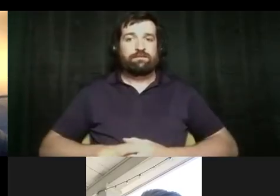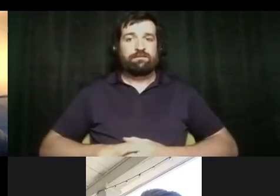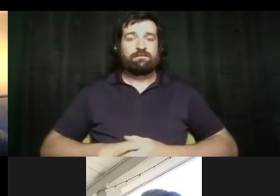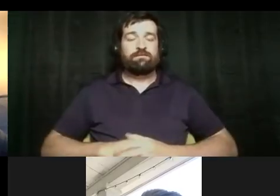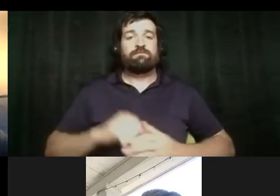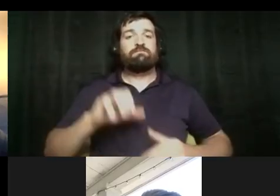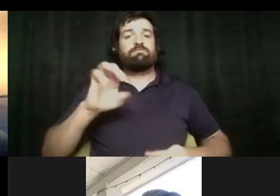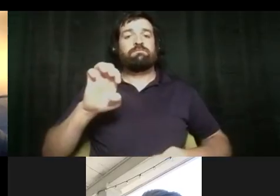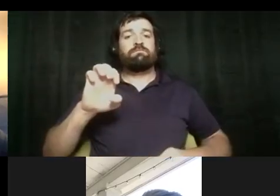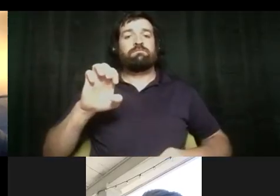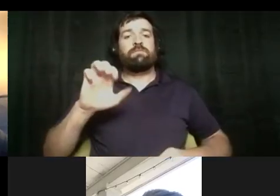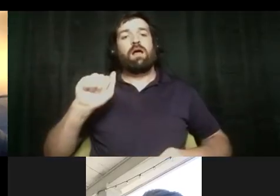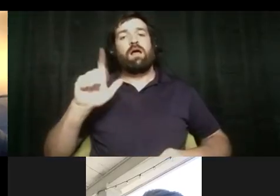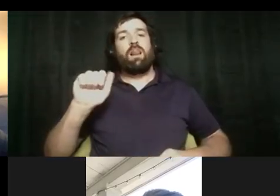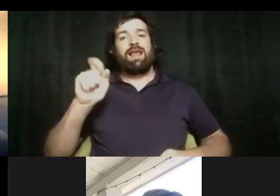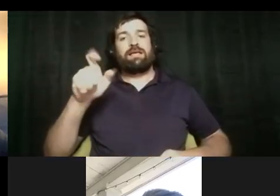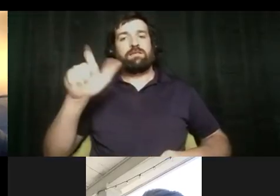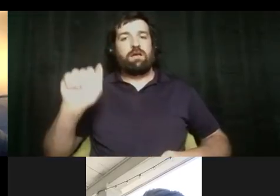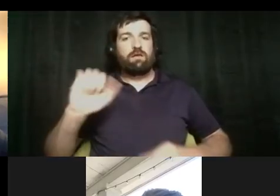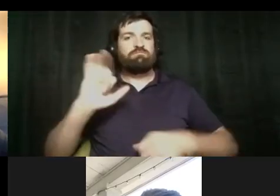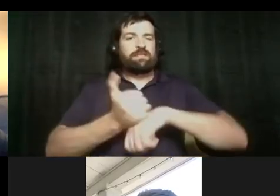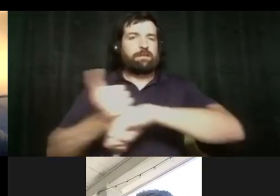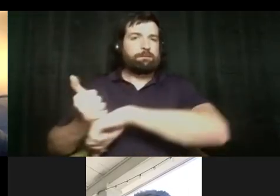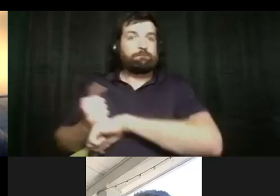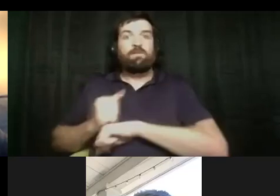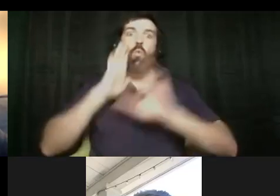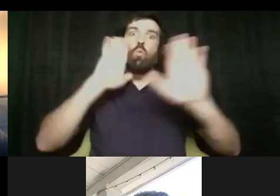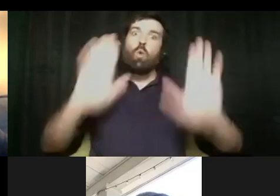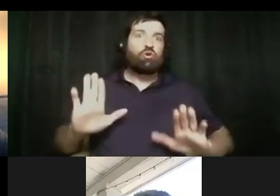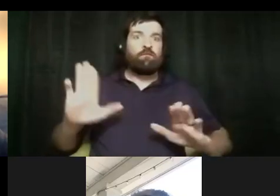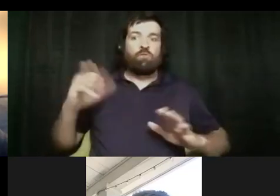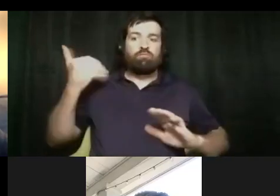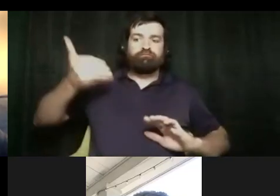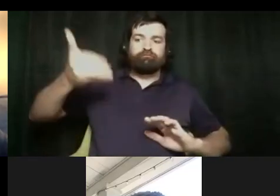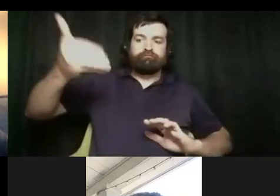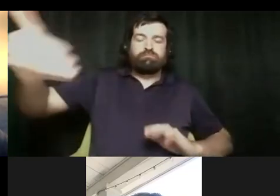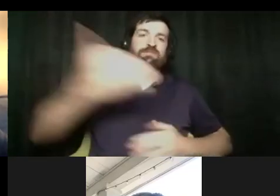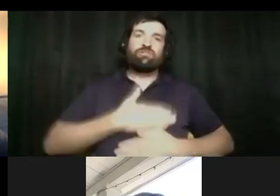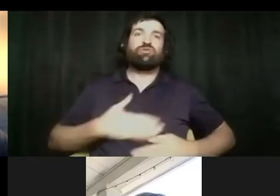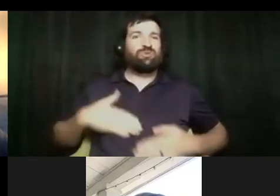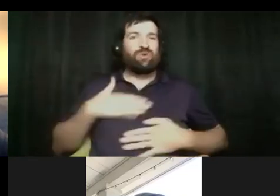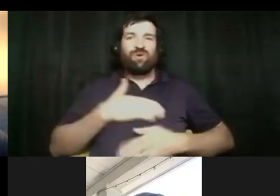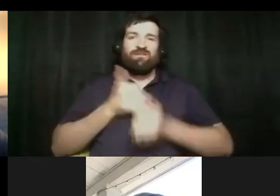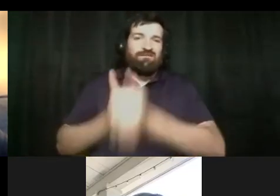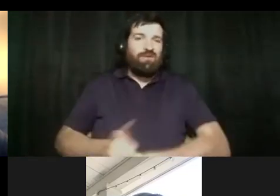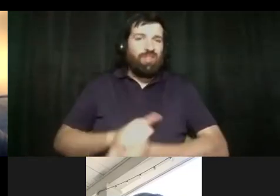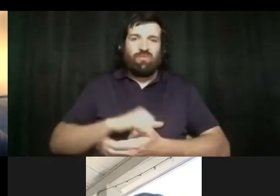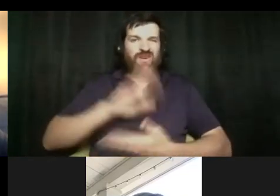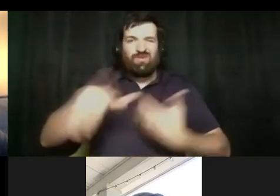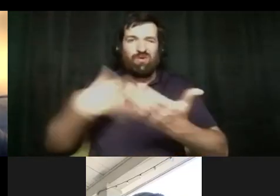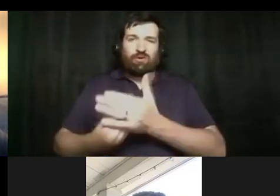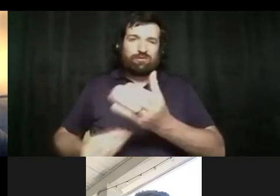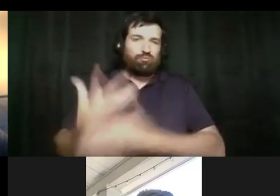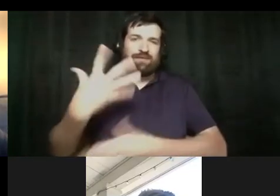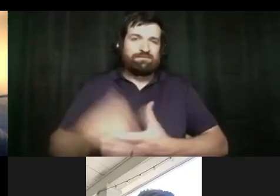Alexa, for setting all of this up. And it's been a wonderful series. I've sure enjoyed following it all springtime long. It's really been